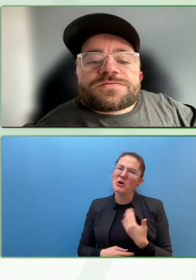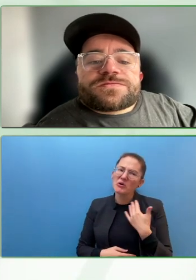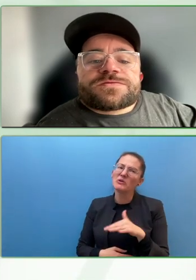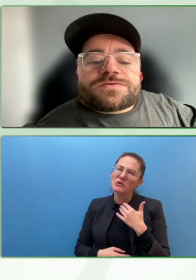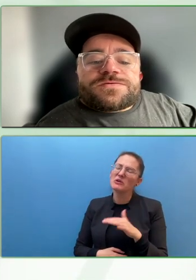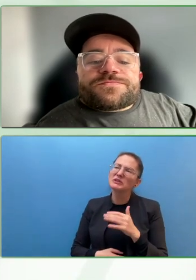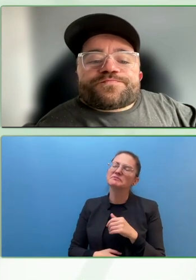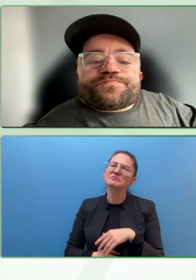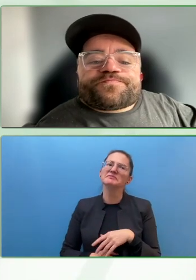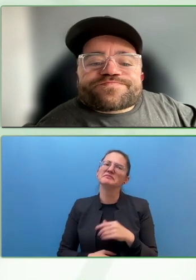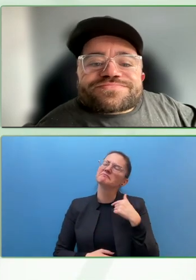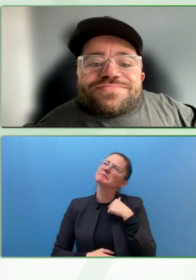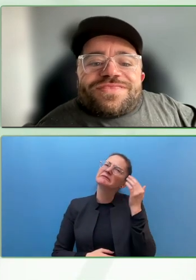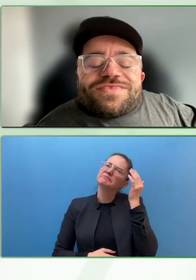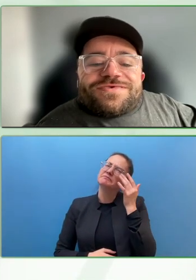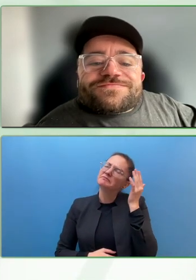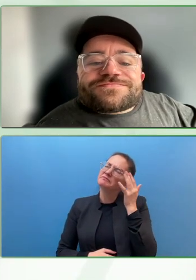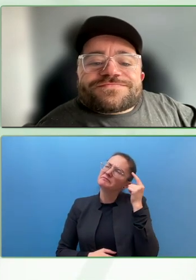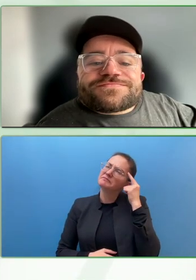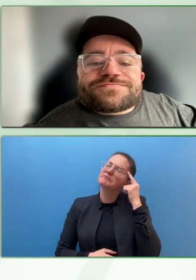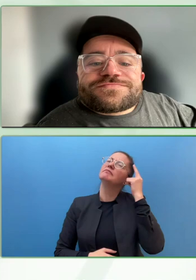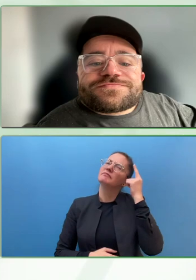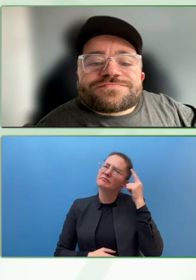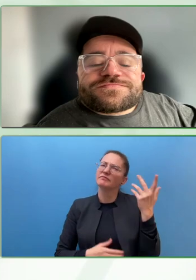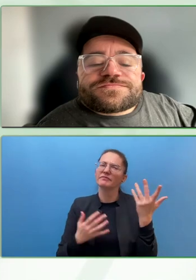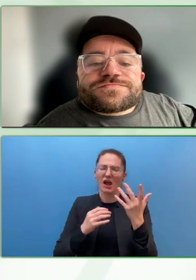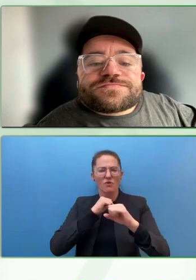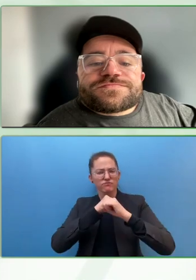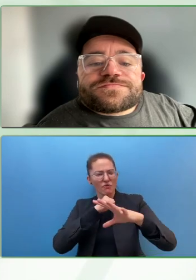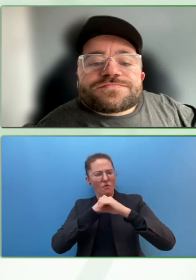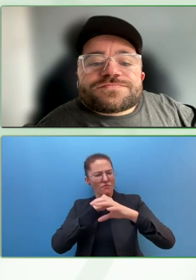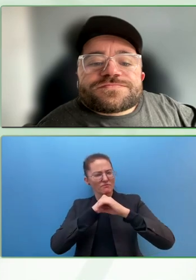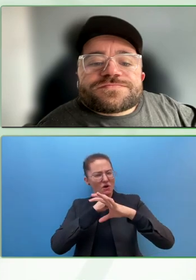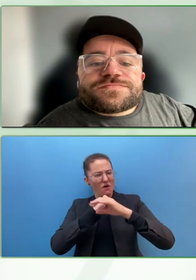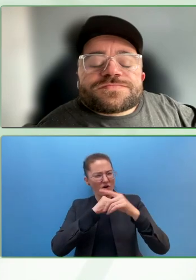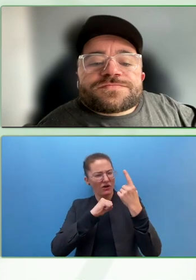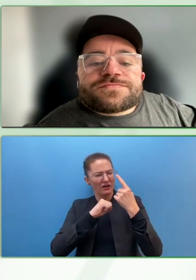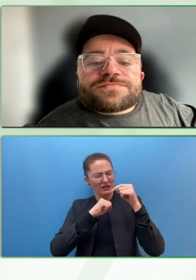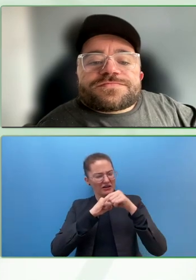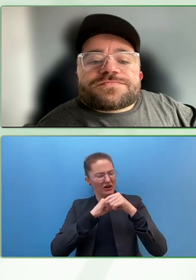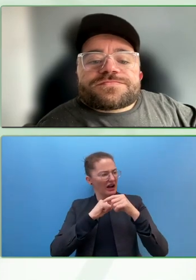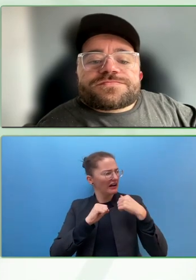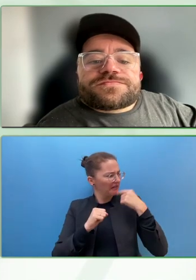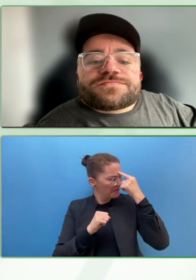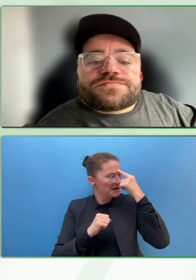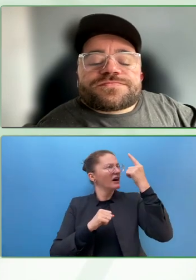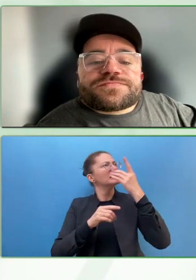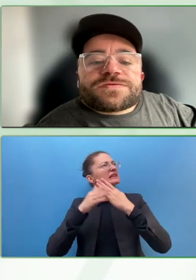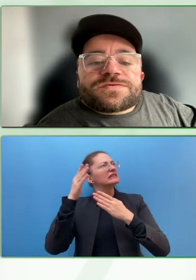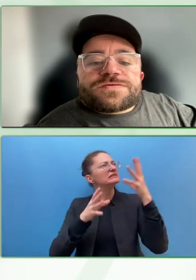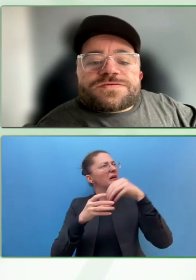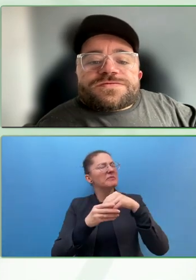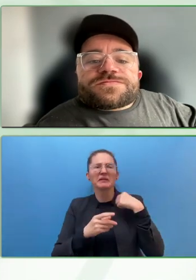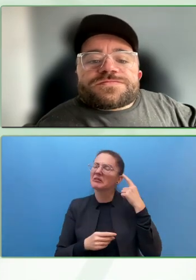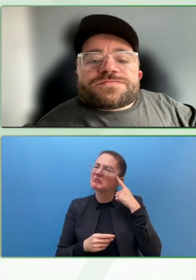really struggling to think about it. But maybe you can share some examples of your work or companies that you work